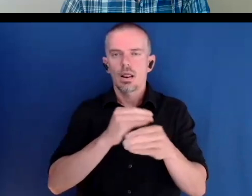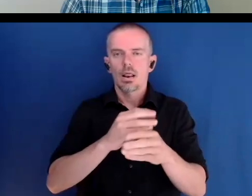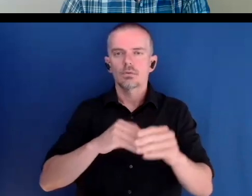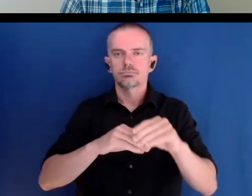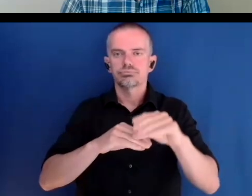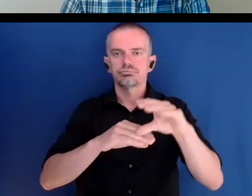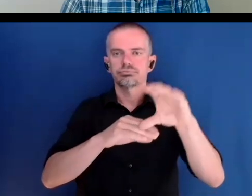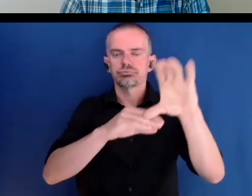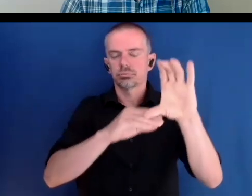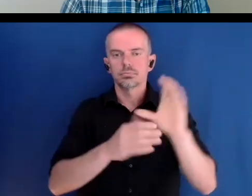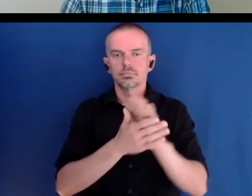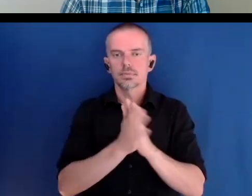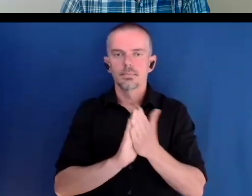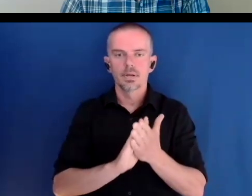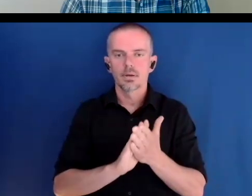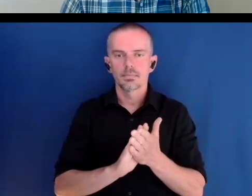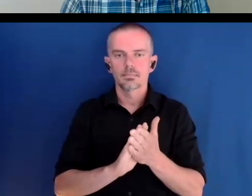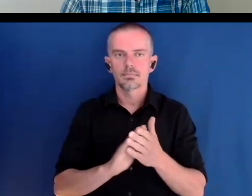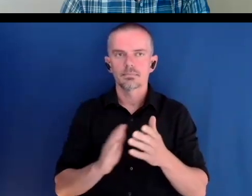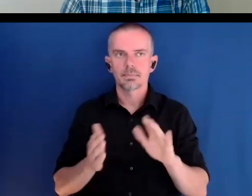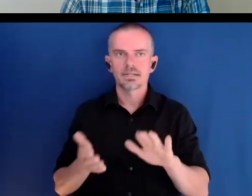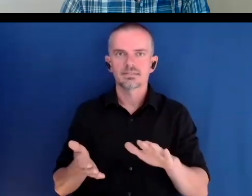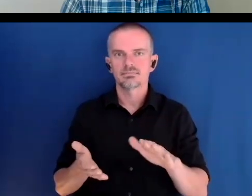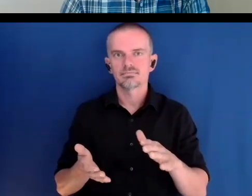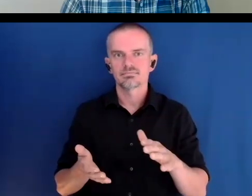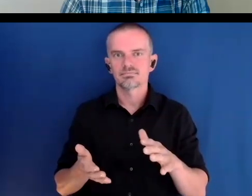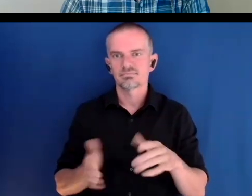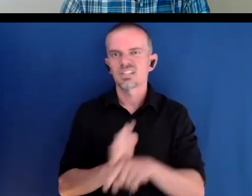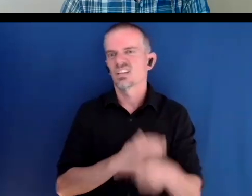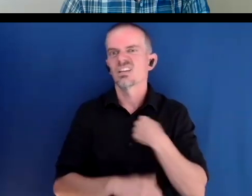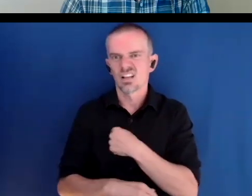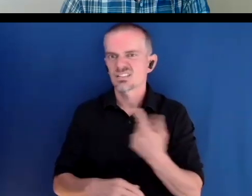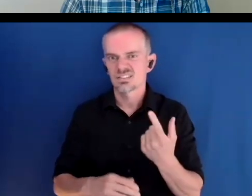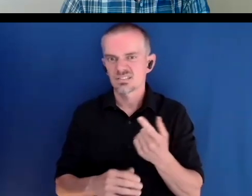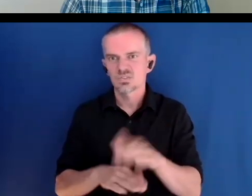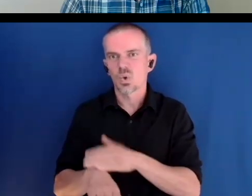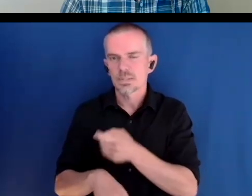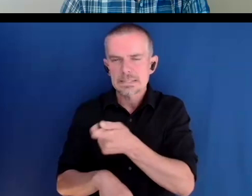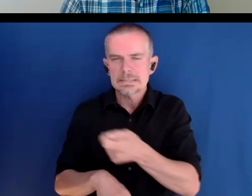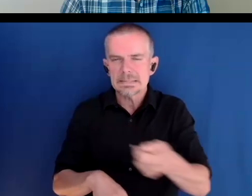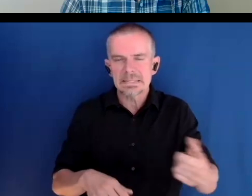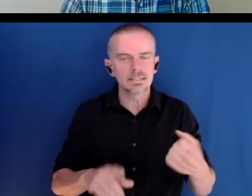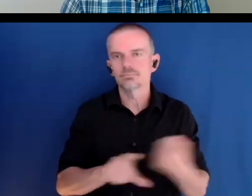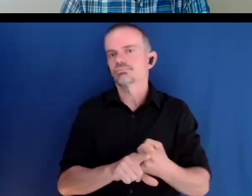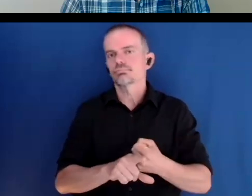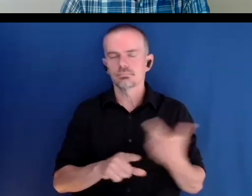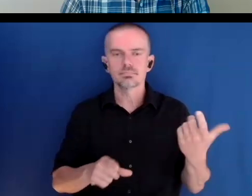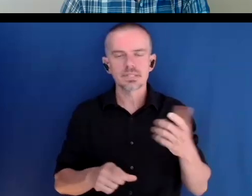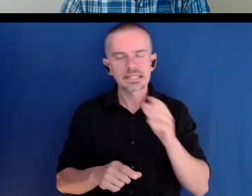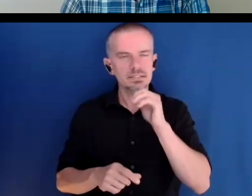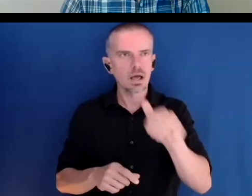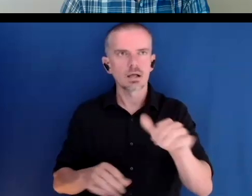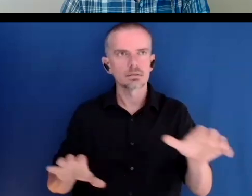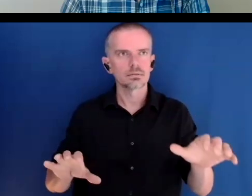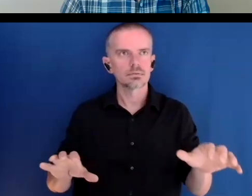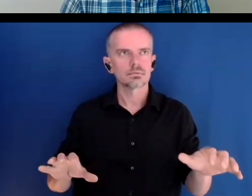that potential to be kind of like a death of a million paper cuts kind of thing. And that's not doing anybody any good in terms of our ability